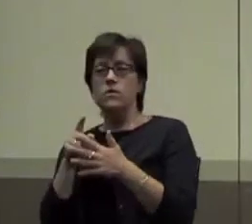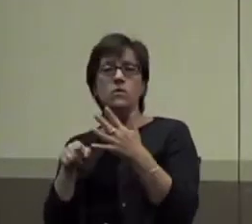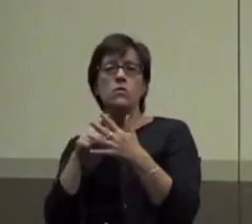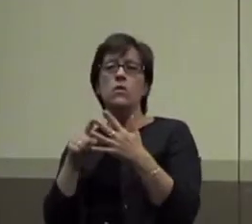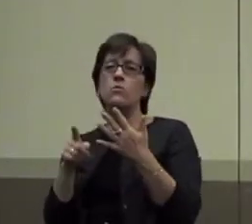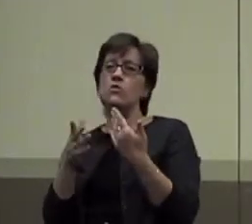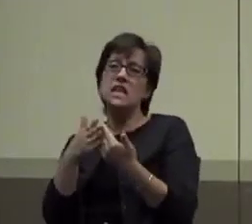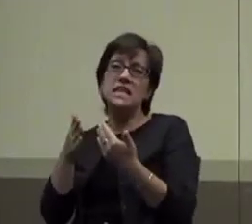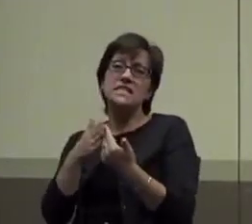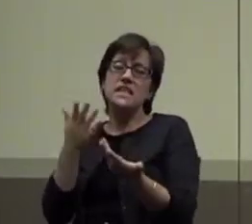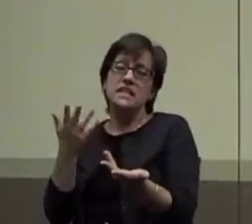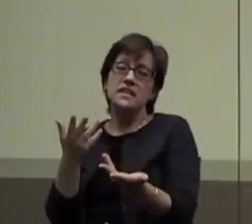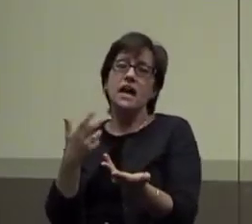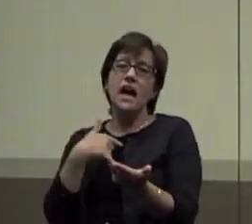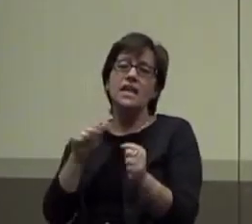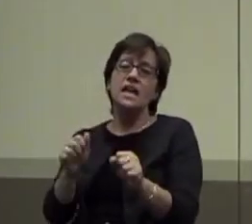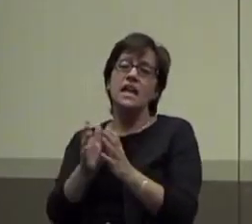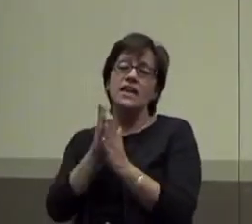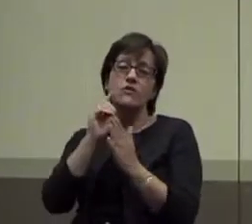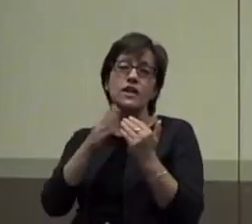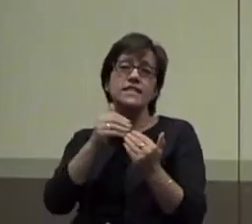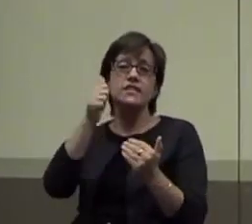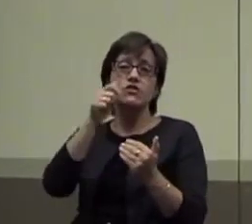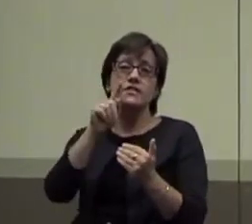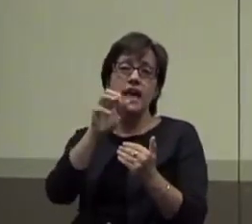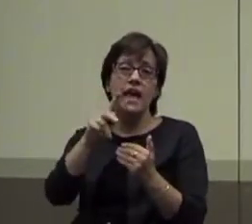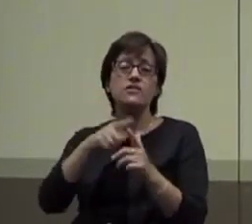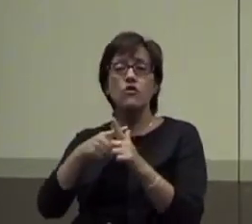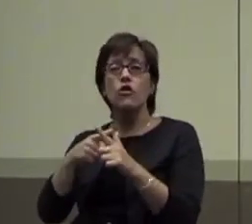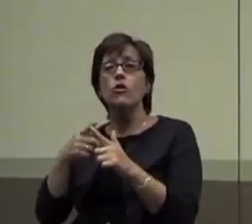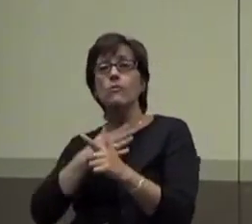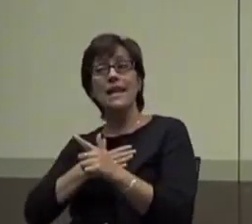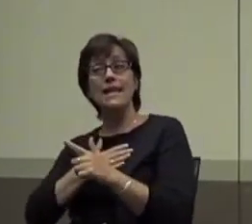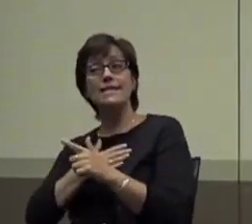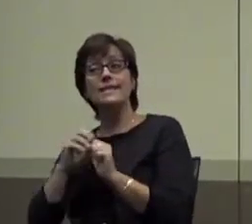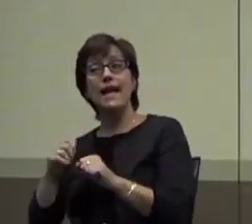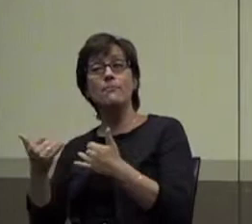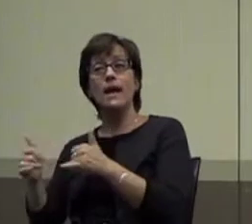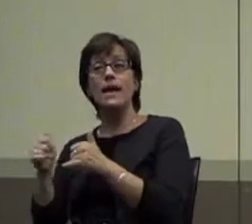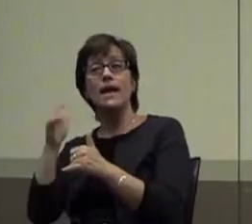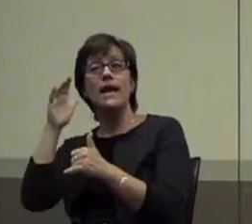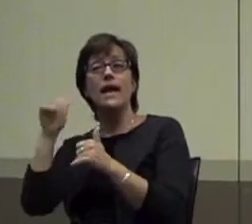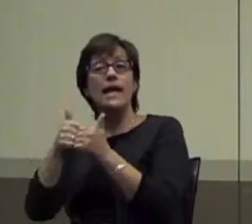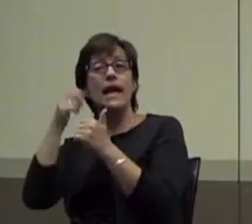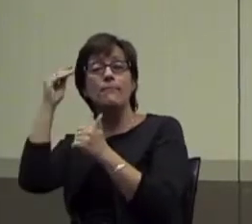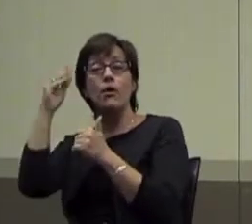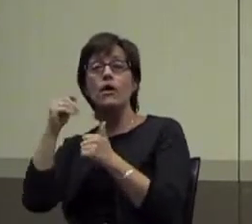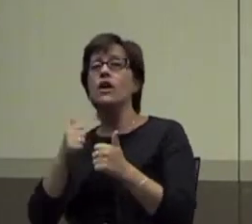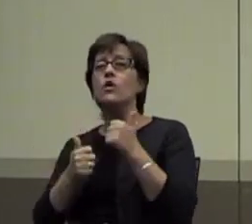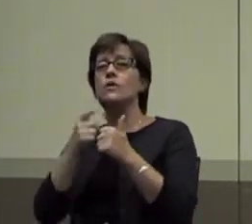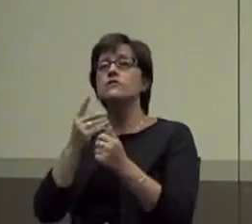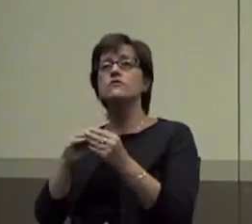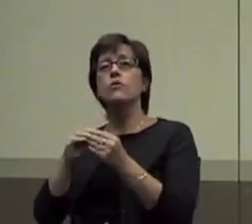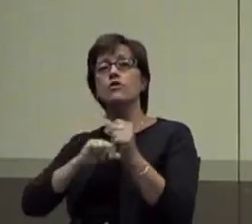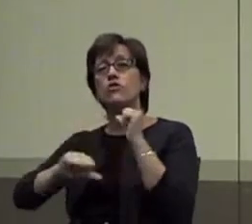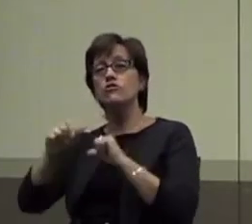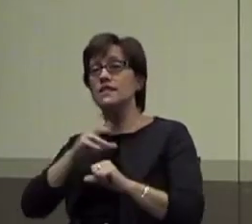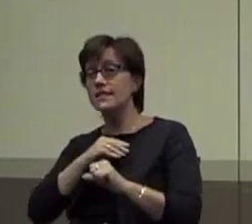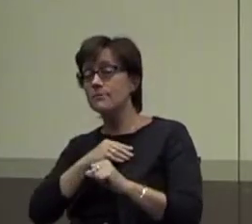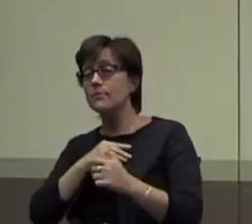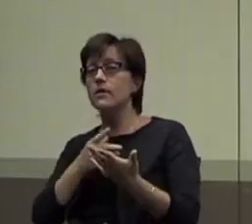pretty easy. I can ask for an easier task, or I can ask for Game Boy, please, right? But then the last question is, which is more socially acceptable in